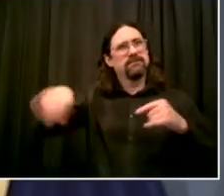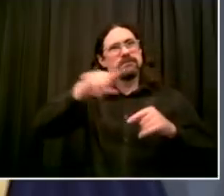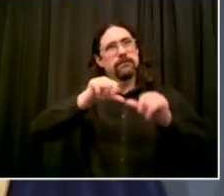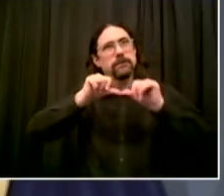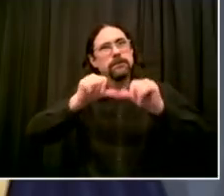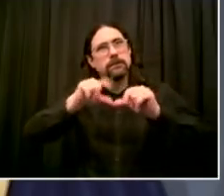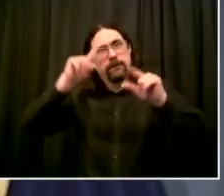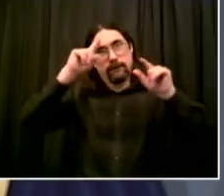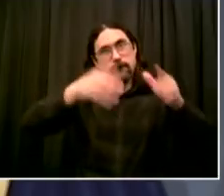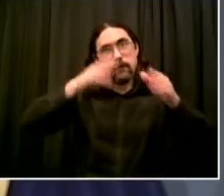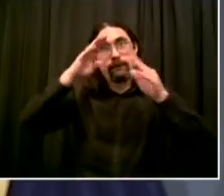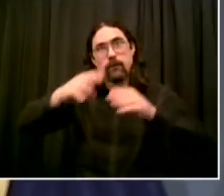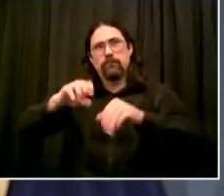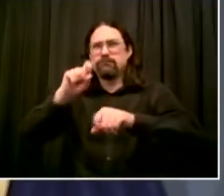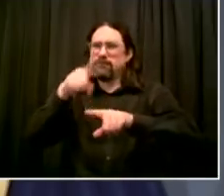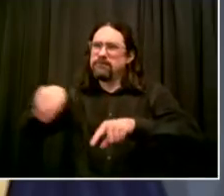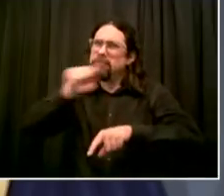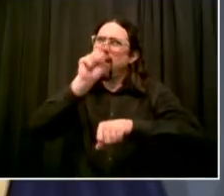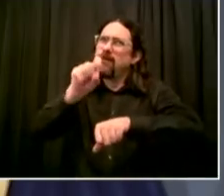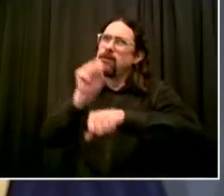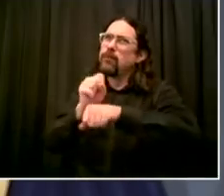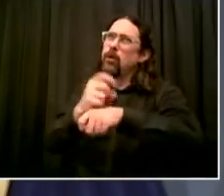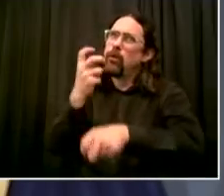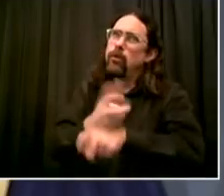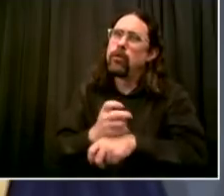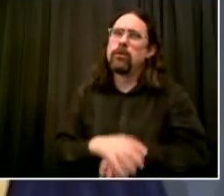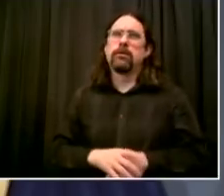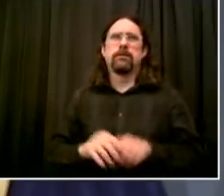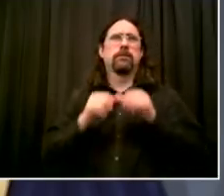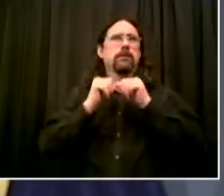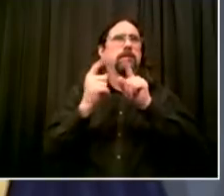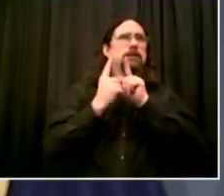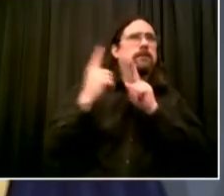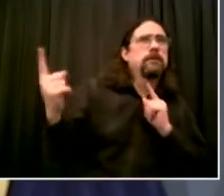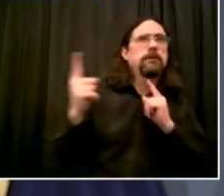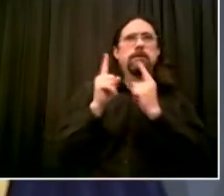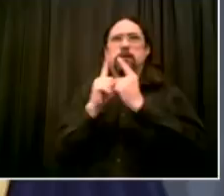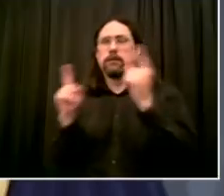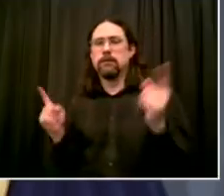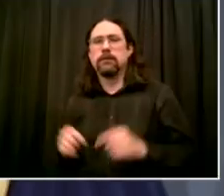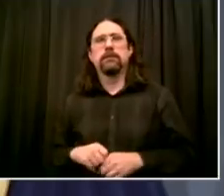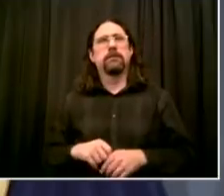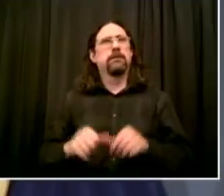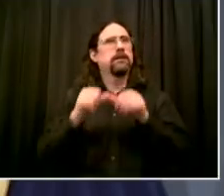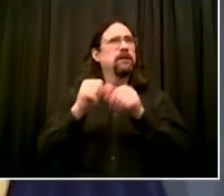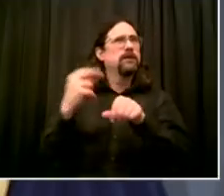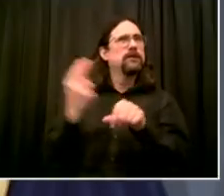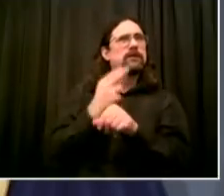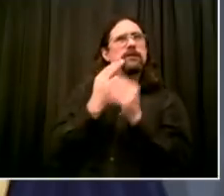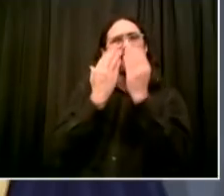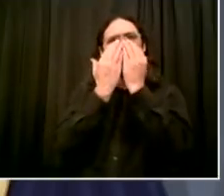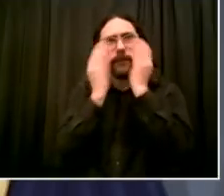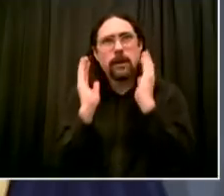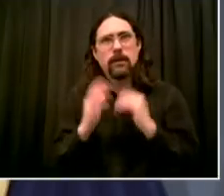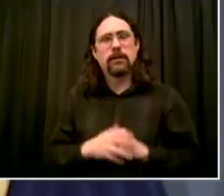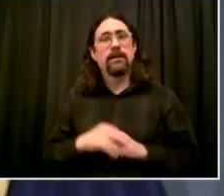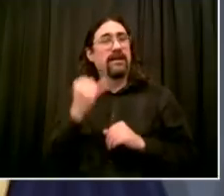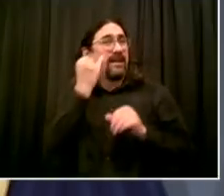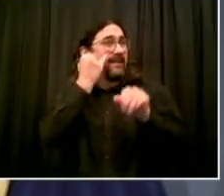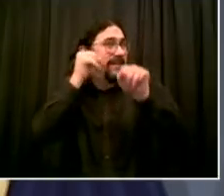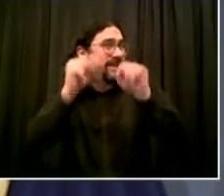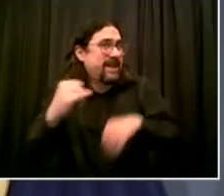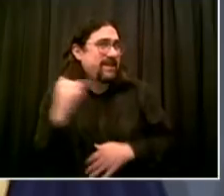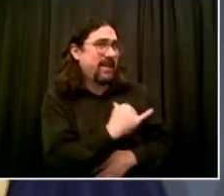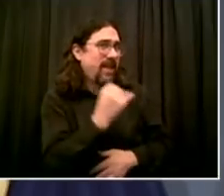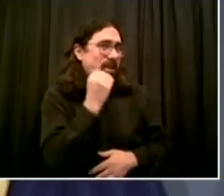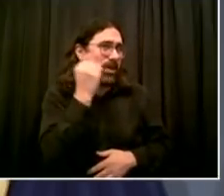social distancing, the face coverings, and when you don't need to be outside, don't be outside. It's working. A few words in Spanish.